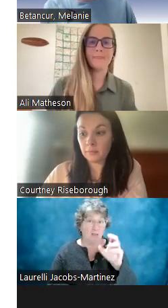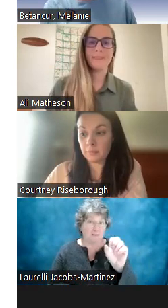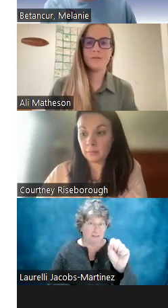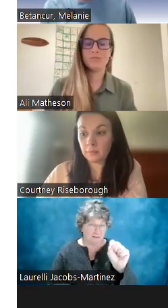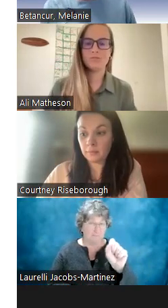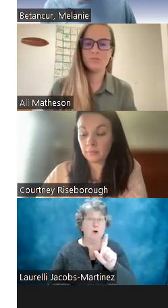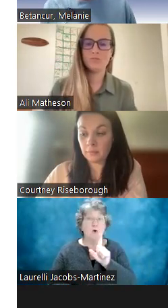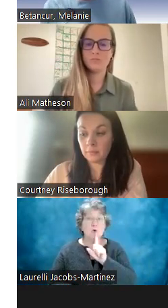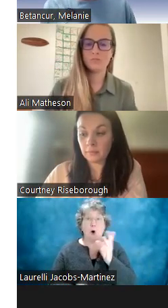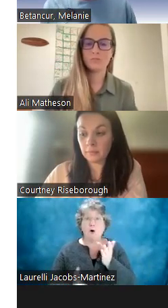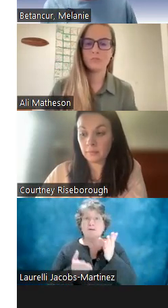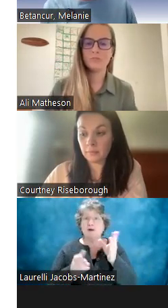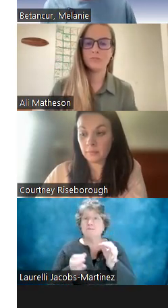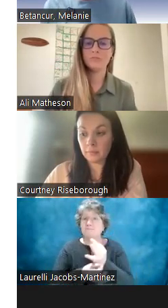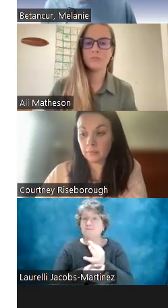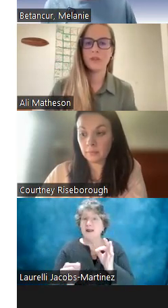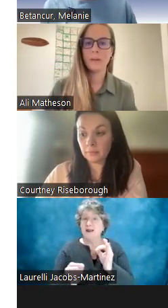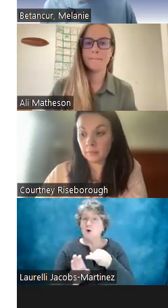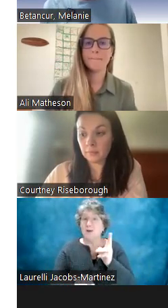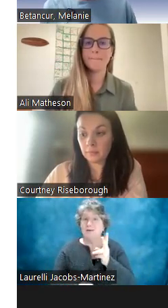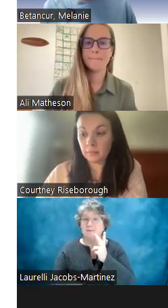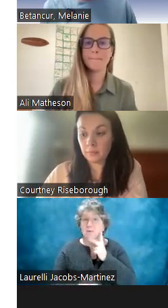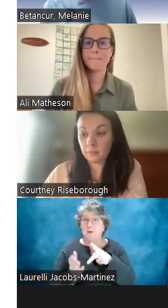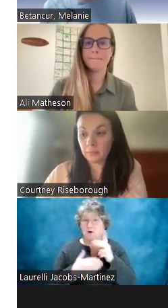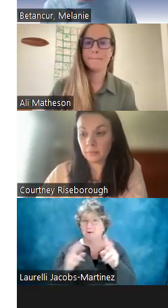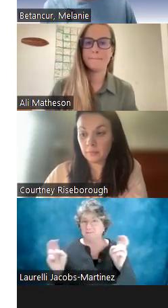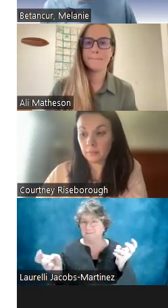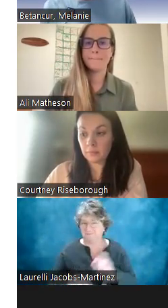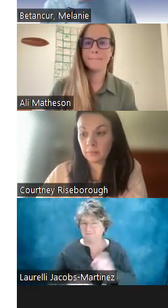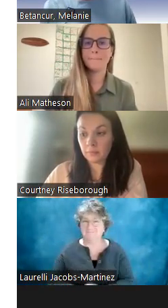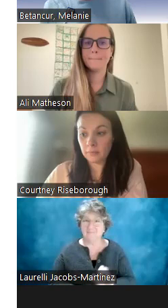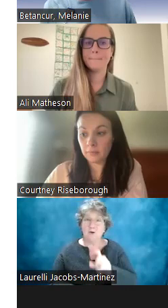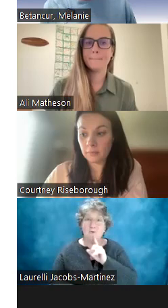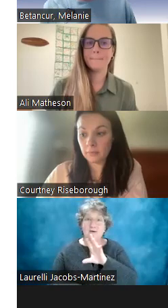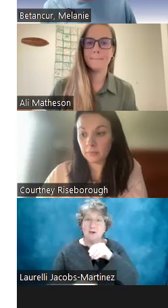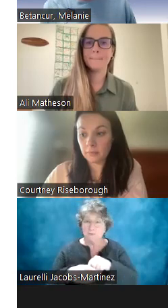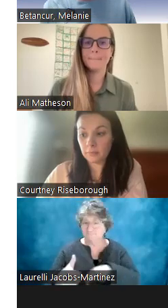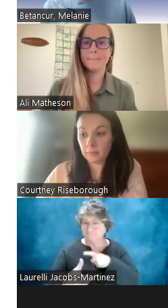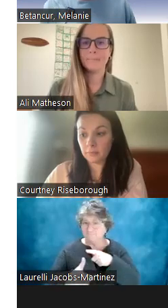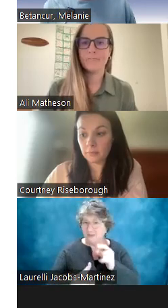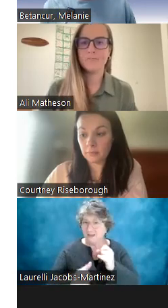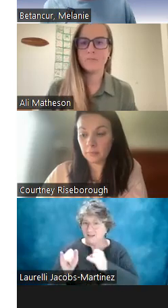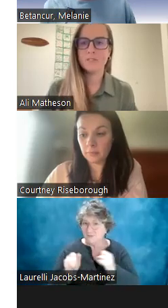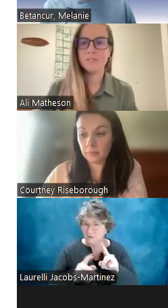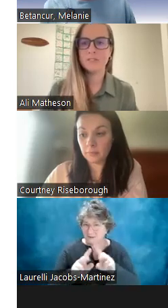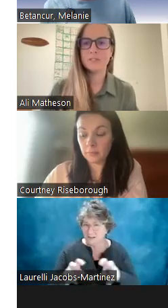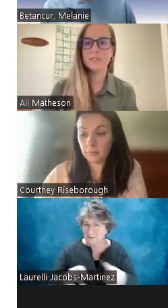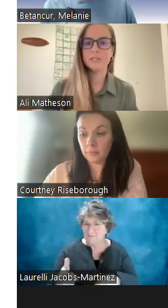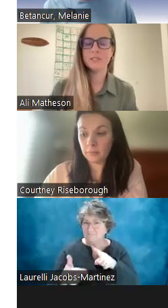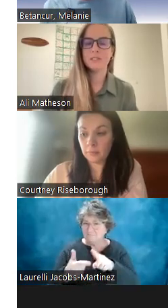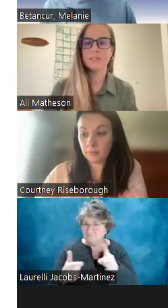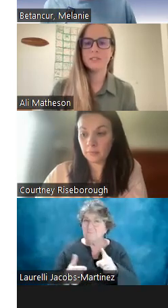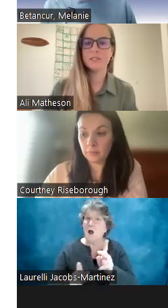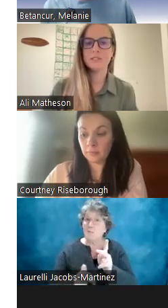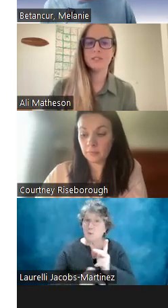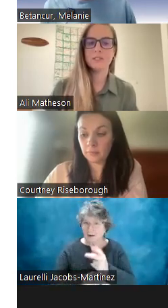quit smoking program. This program includes an individual assessment, free nicotine replacement products,